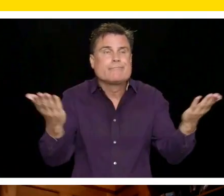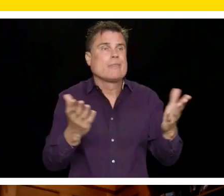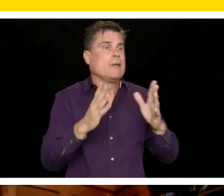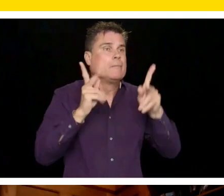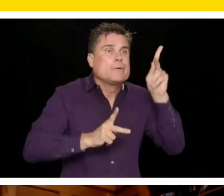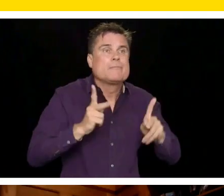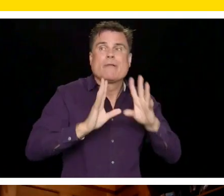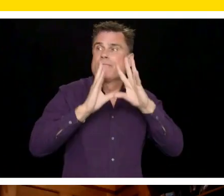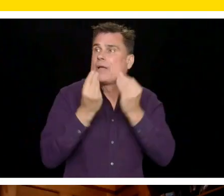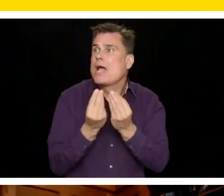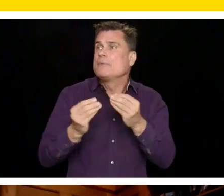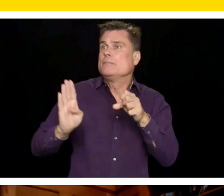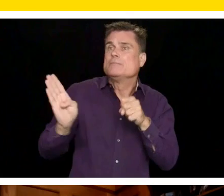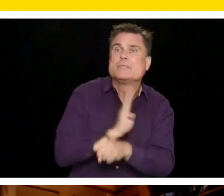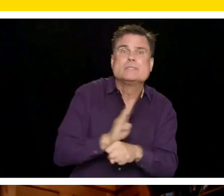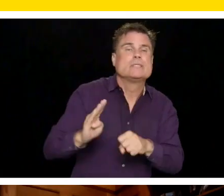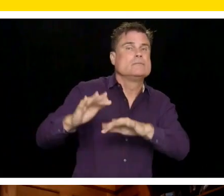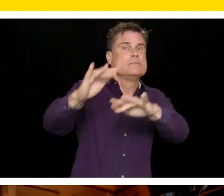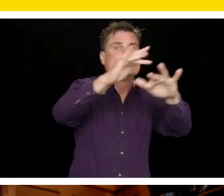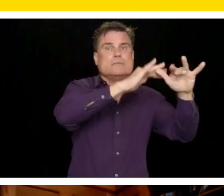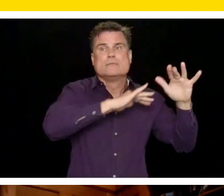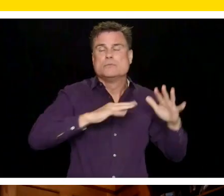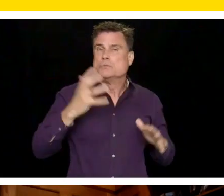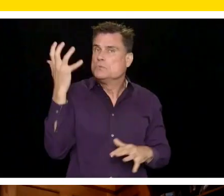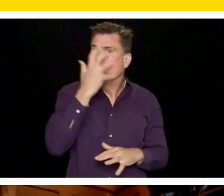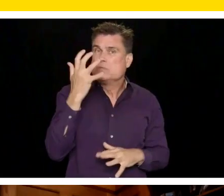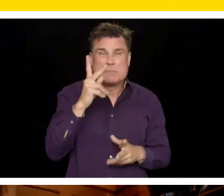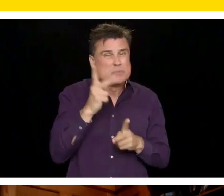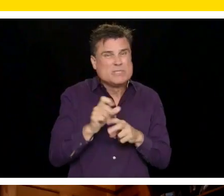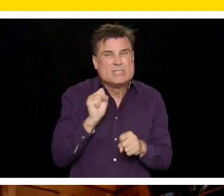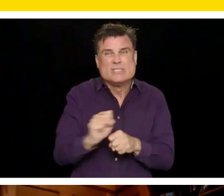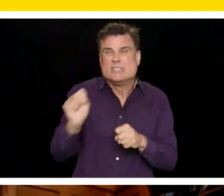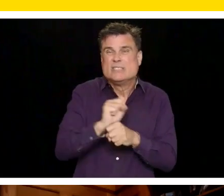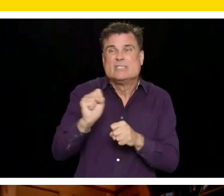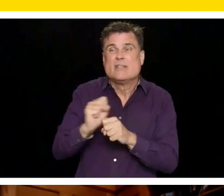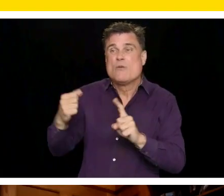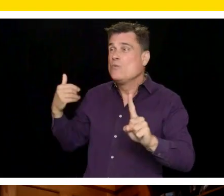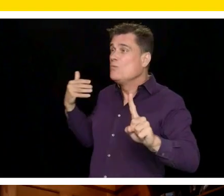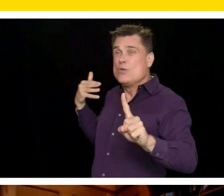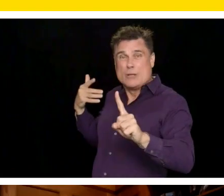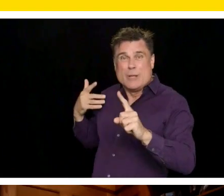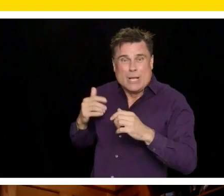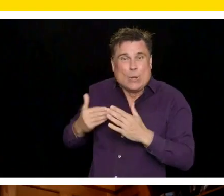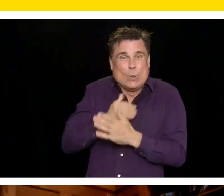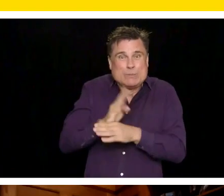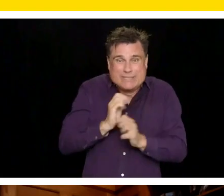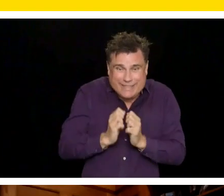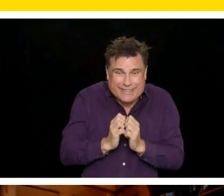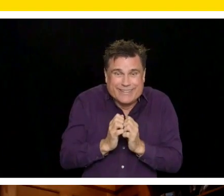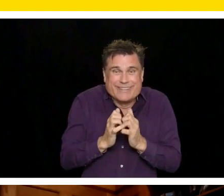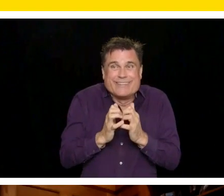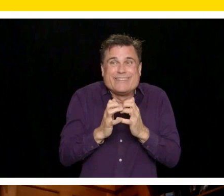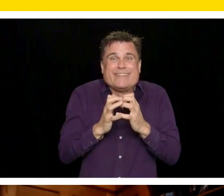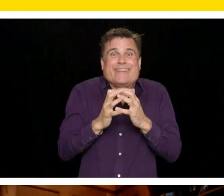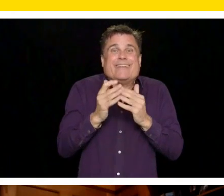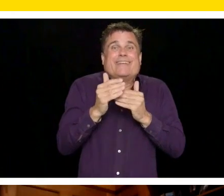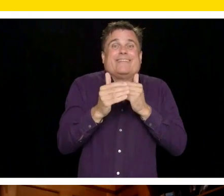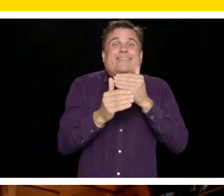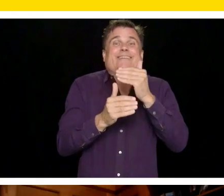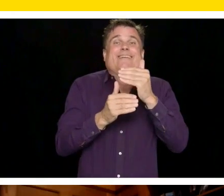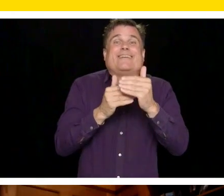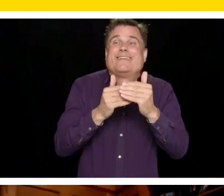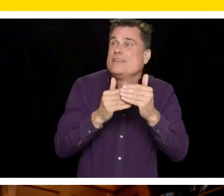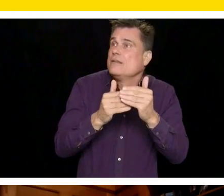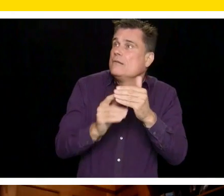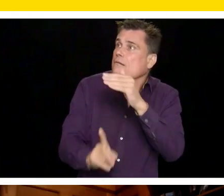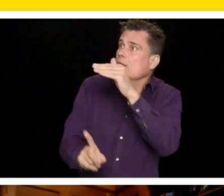up are now facing great challenges that we know are not easy to overcome. But we are here to assure you that we are not alone in this crisis.